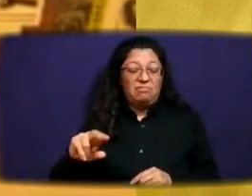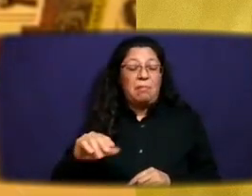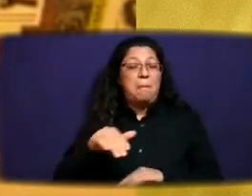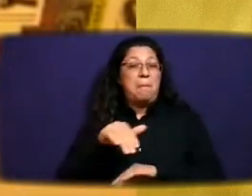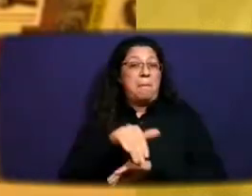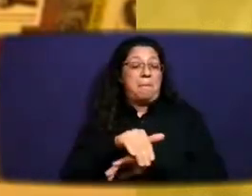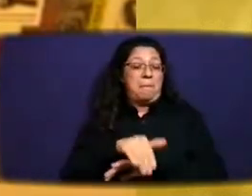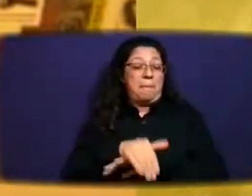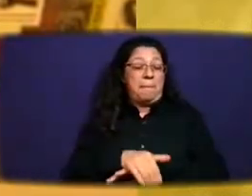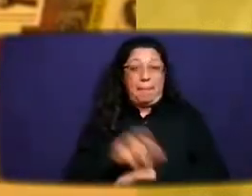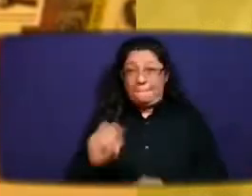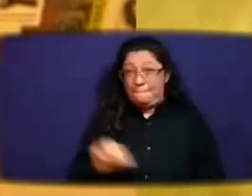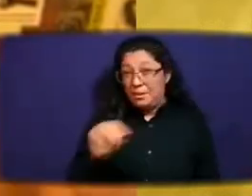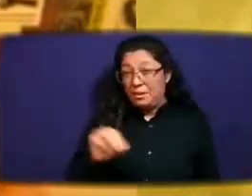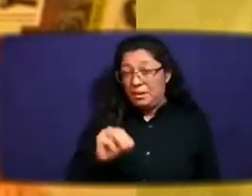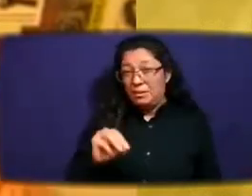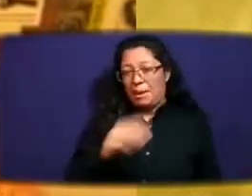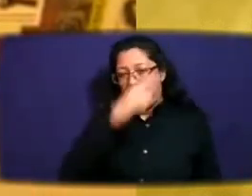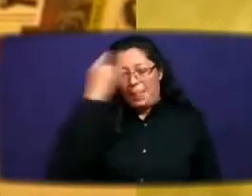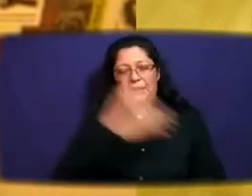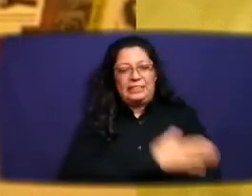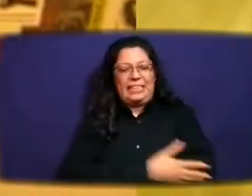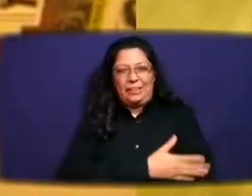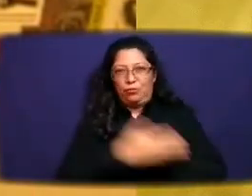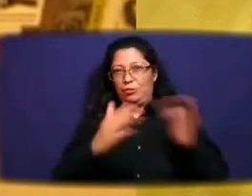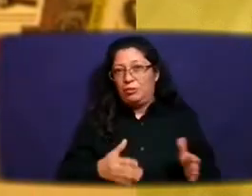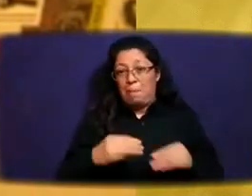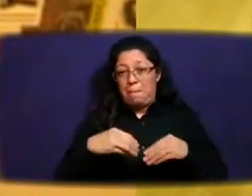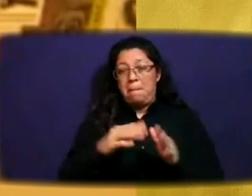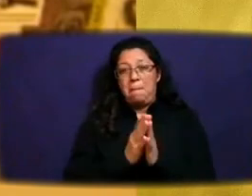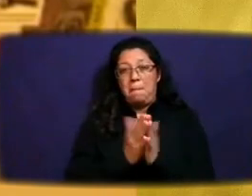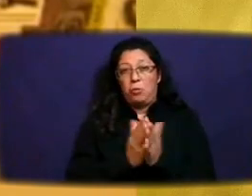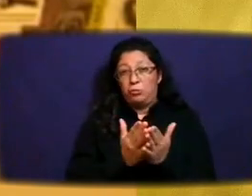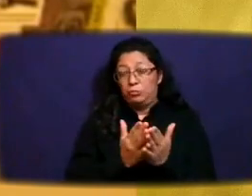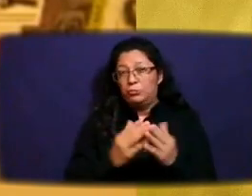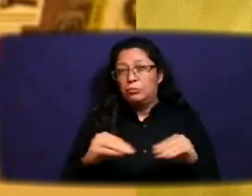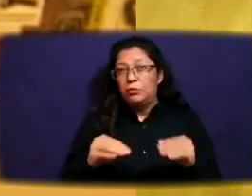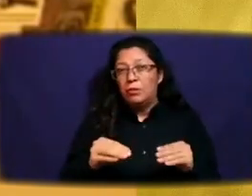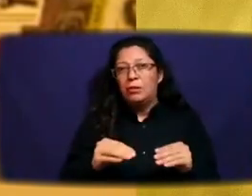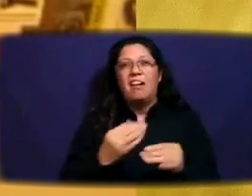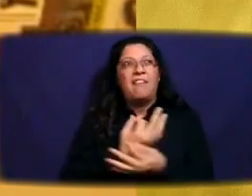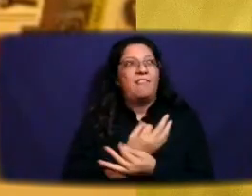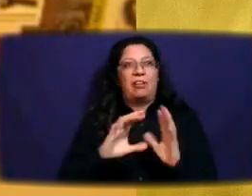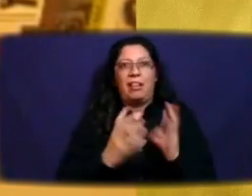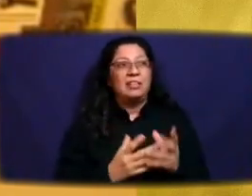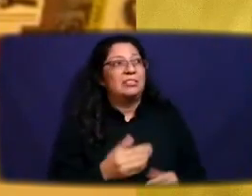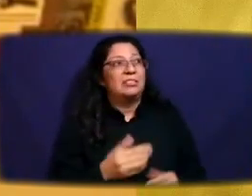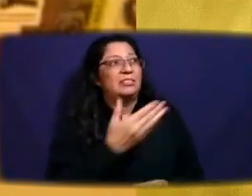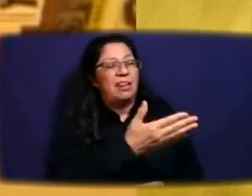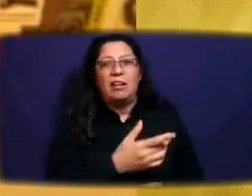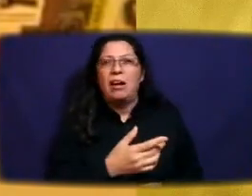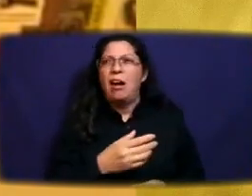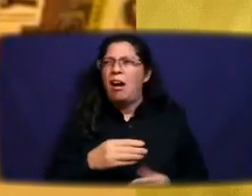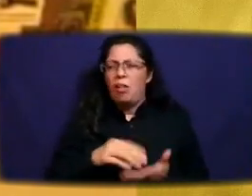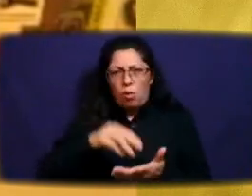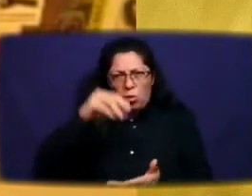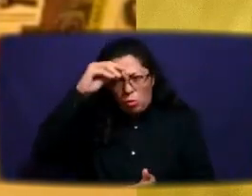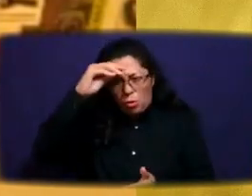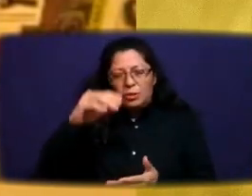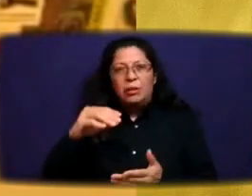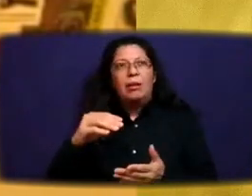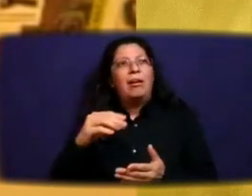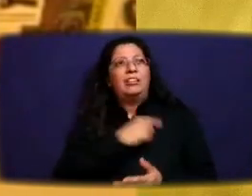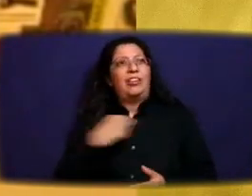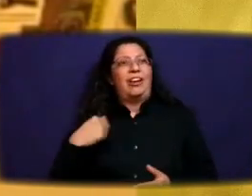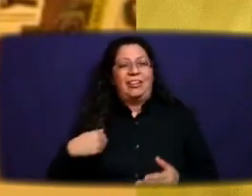Black Nationalist Bookstore on the corner gives free classes on how to learn Chinese. It's